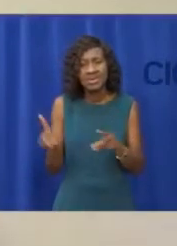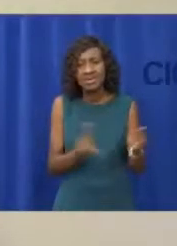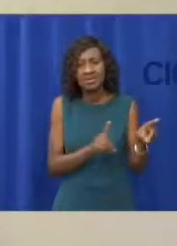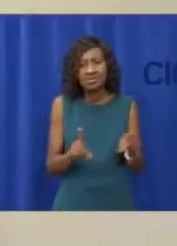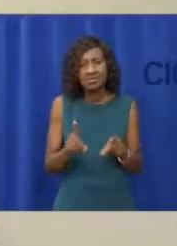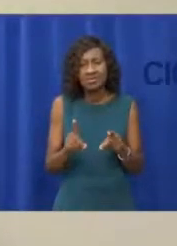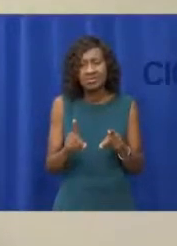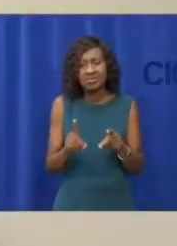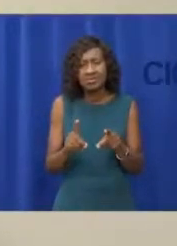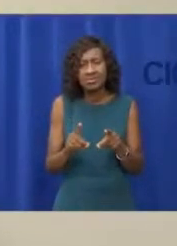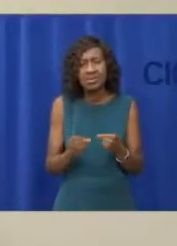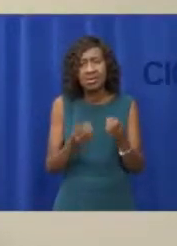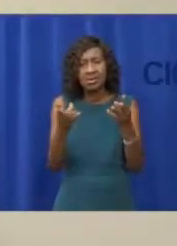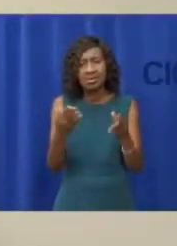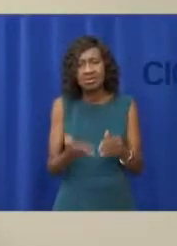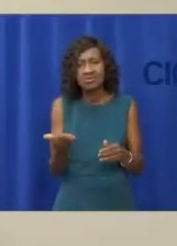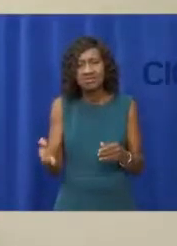safe.